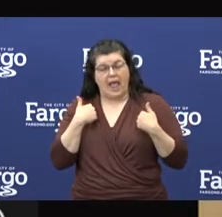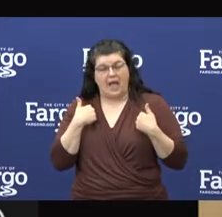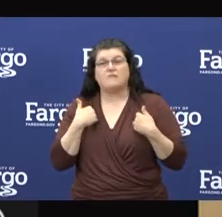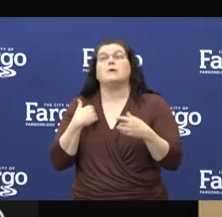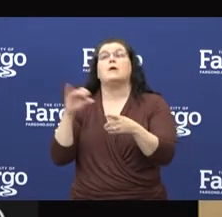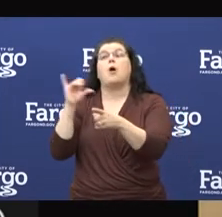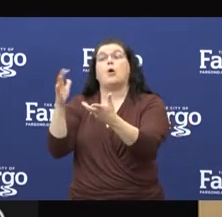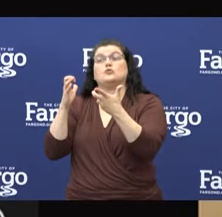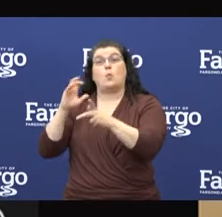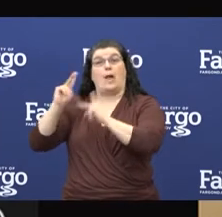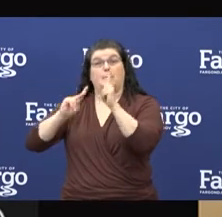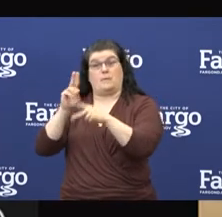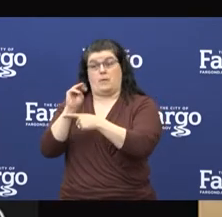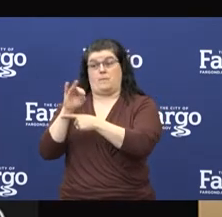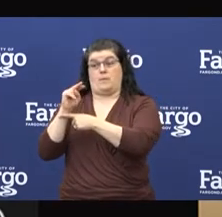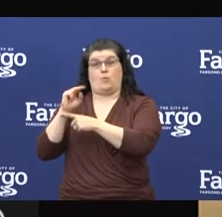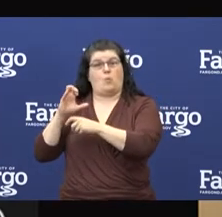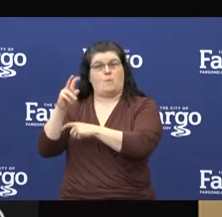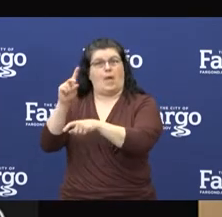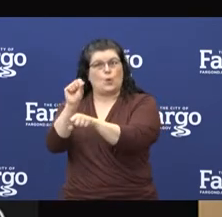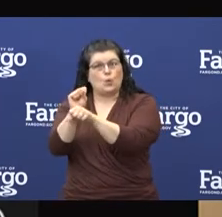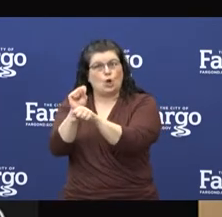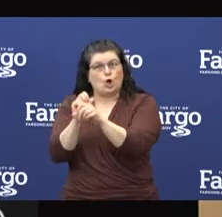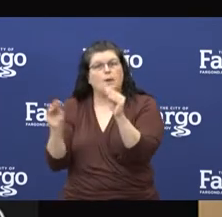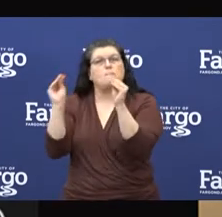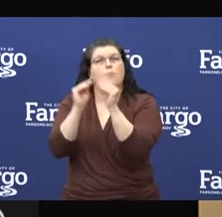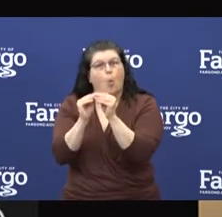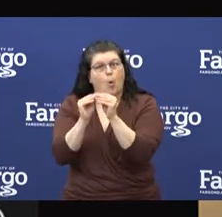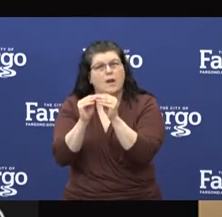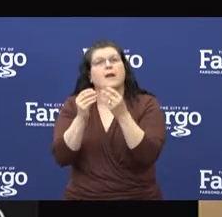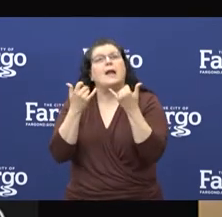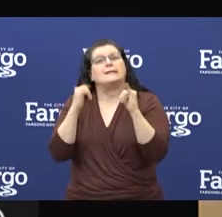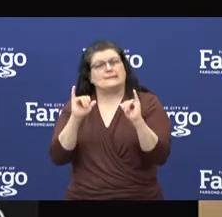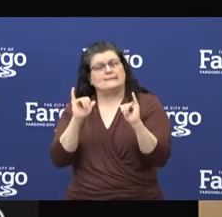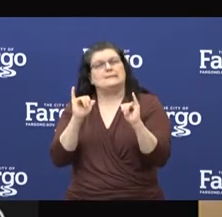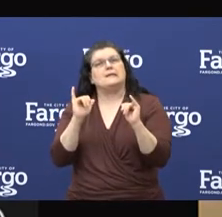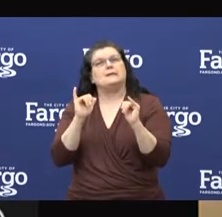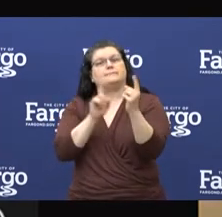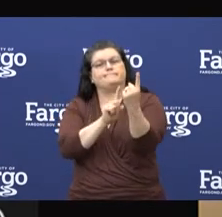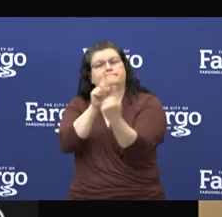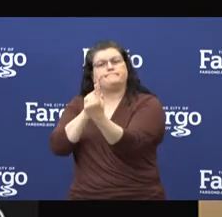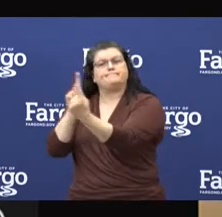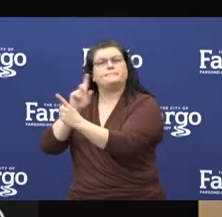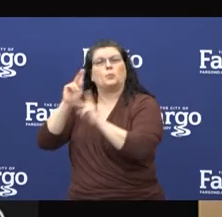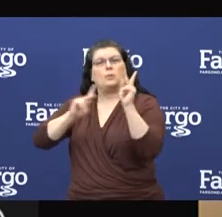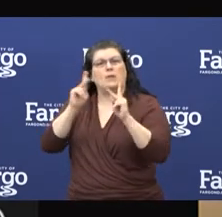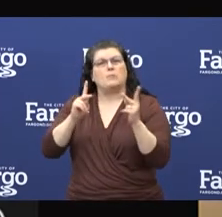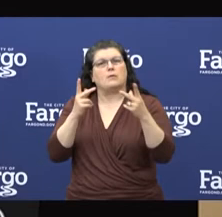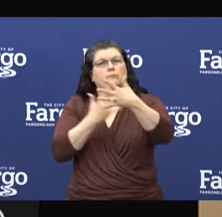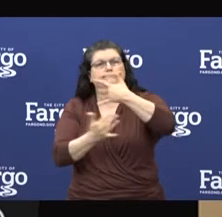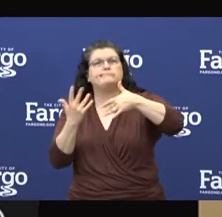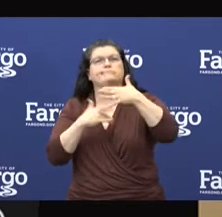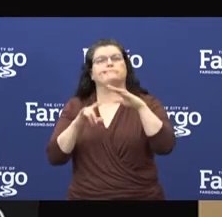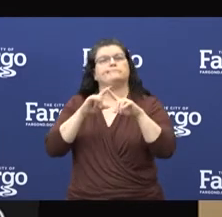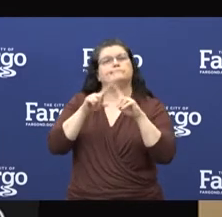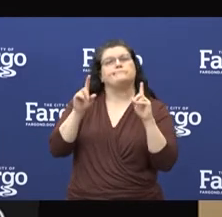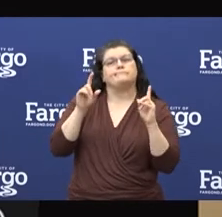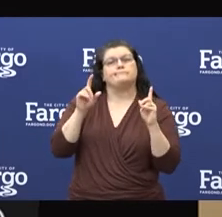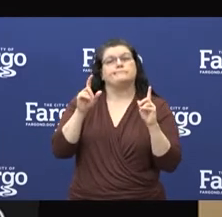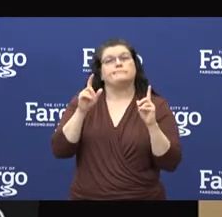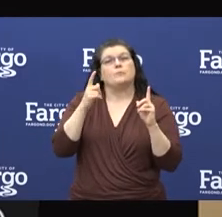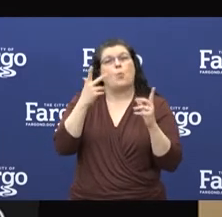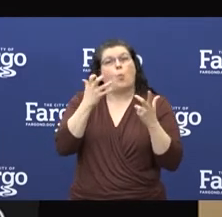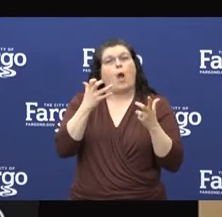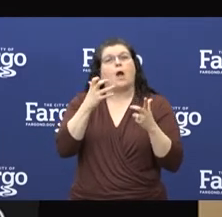Minnesotans back to work and safely resume in-person contacts and other activities for our well-being. In